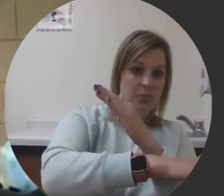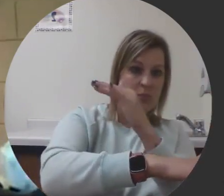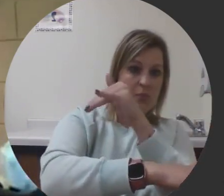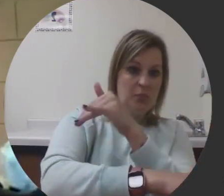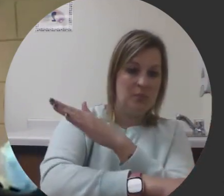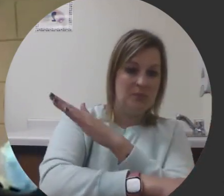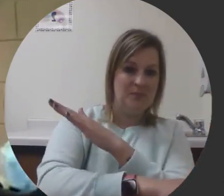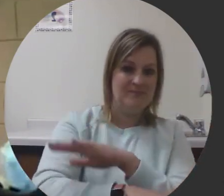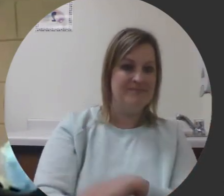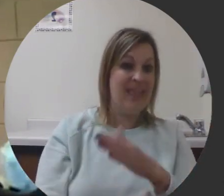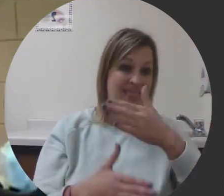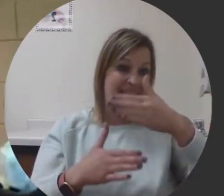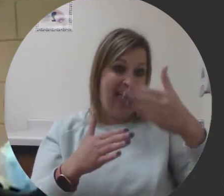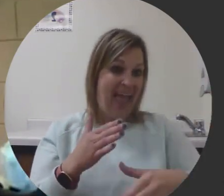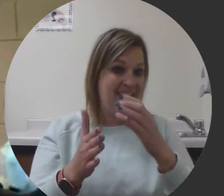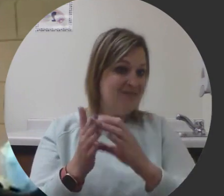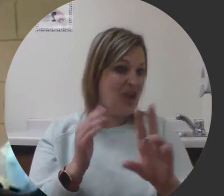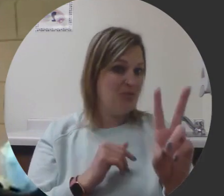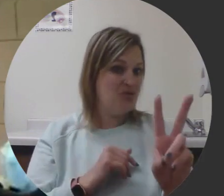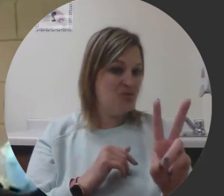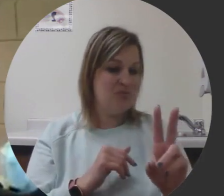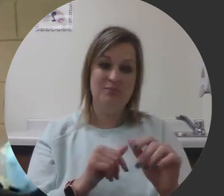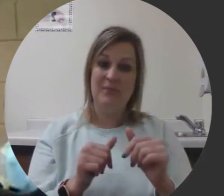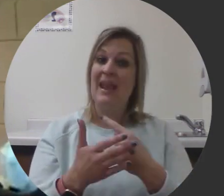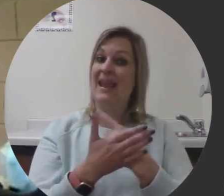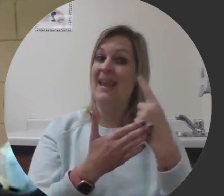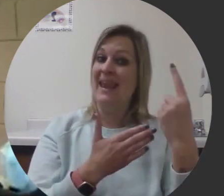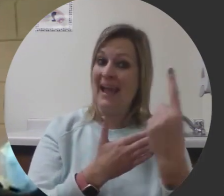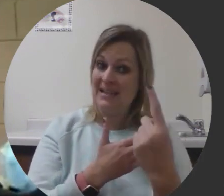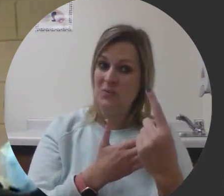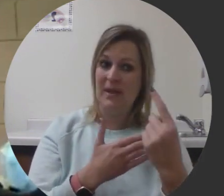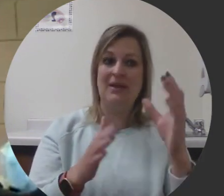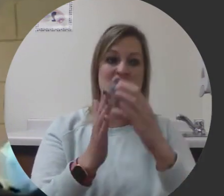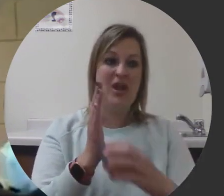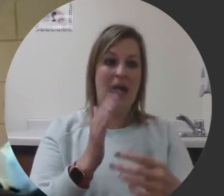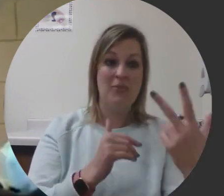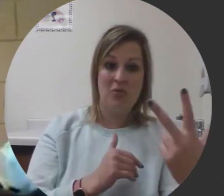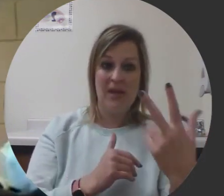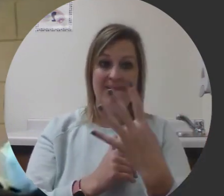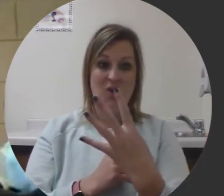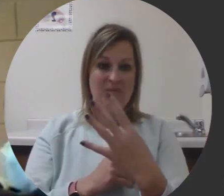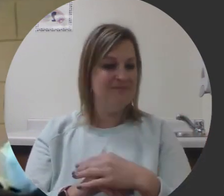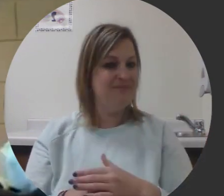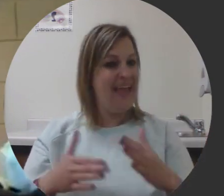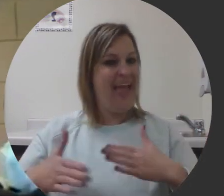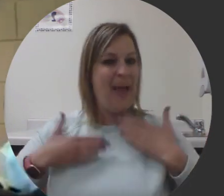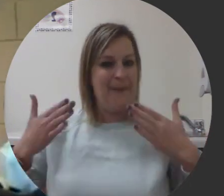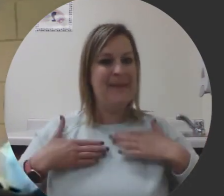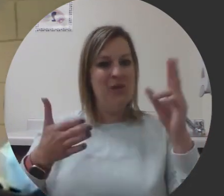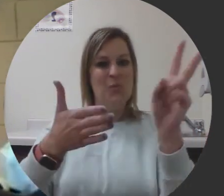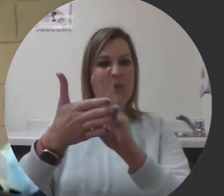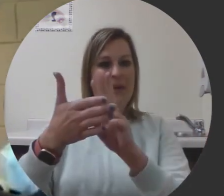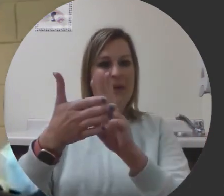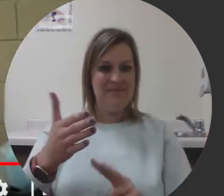2. We will continue chapter 3 and chapter 4 next week. Happy reading.